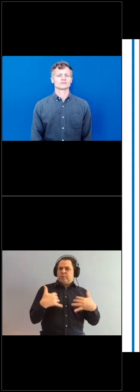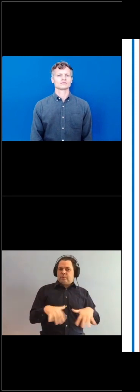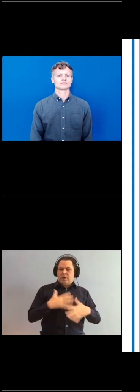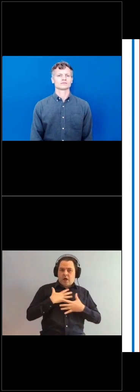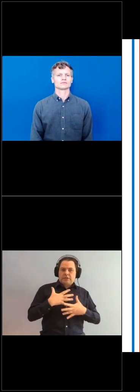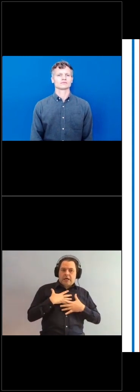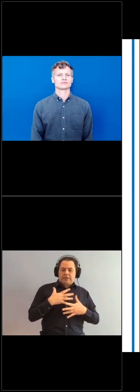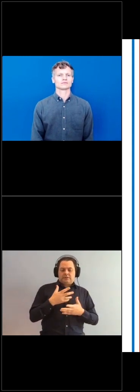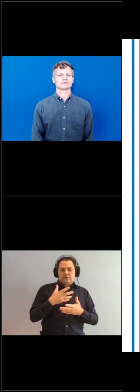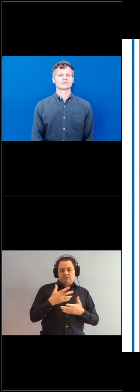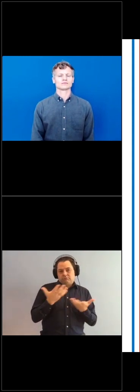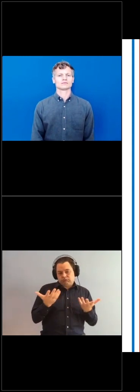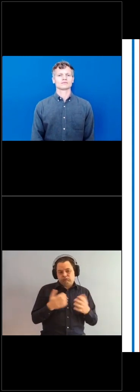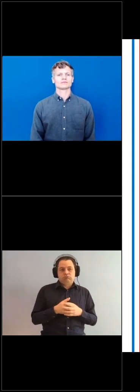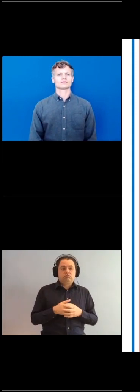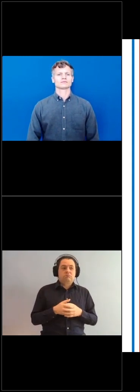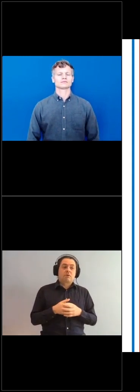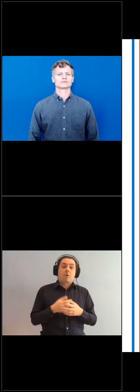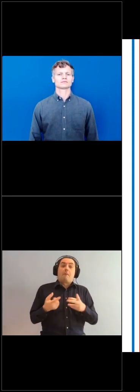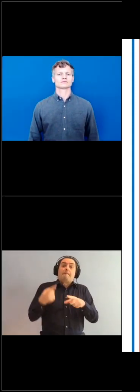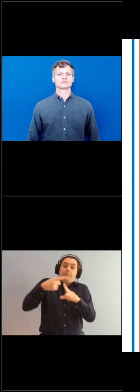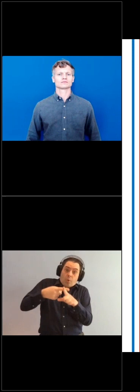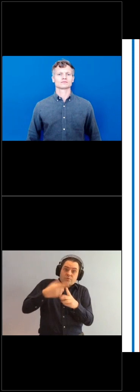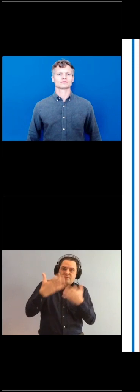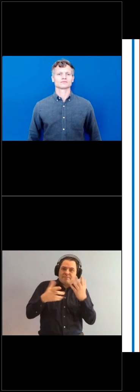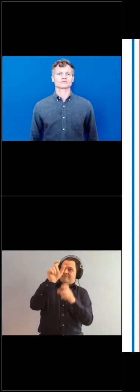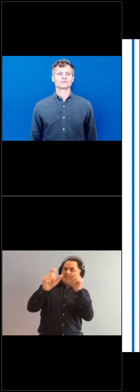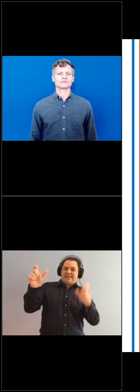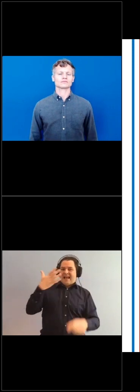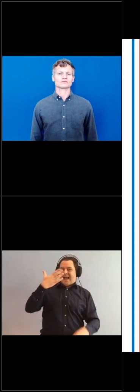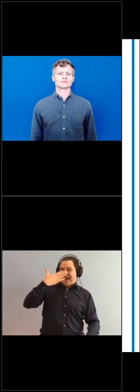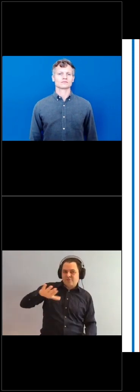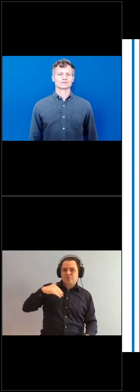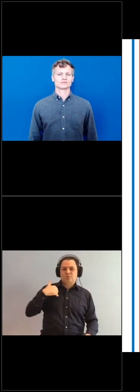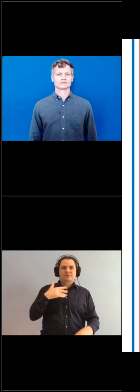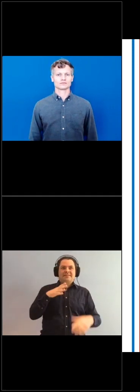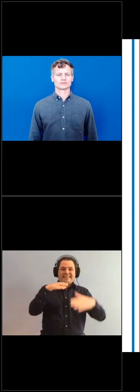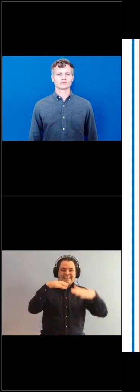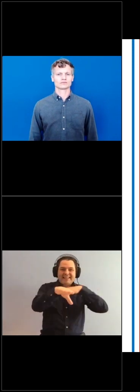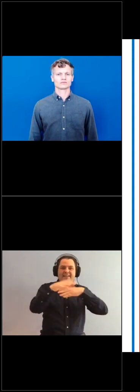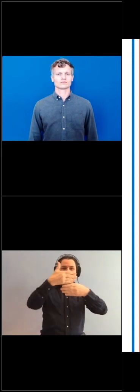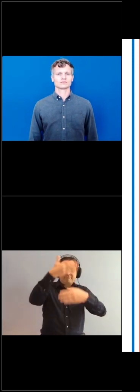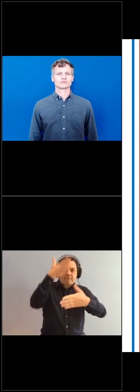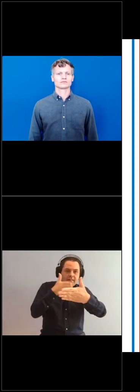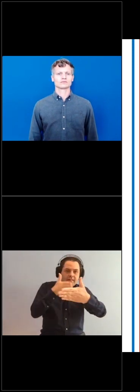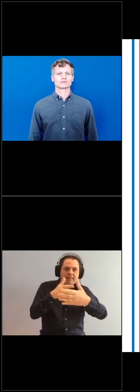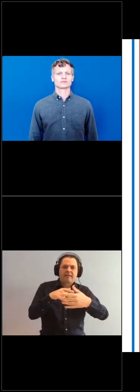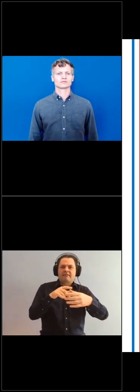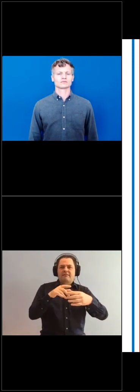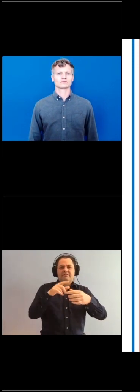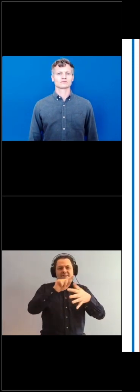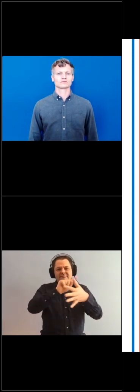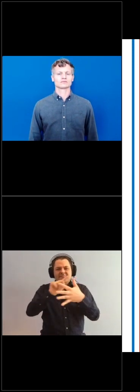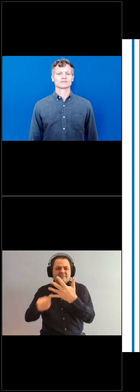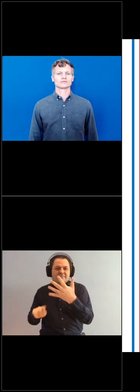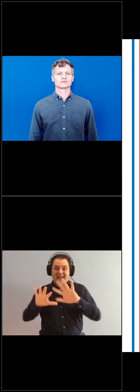that can be physical, attitudinal, institutional, but as well communication barriers within the preparedness and the